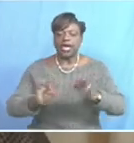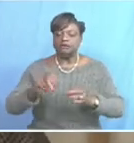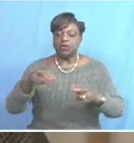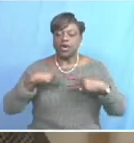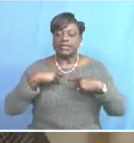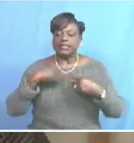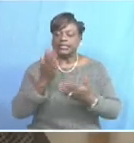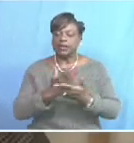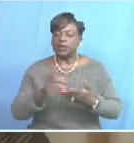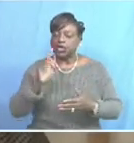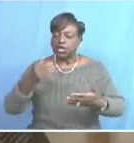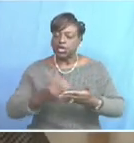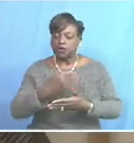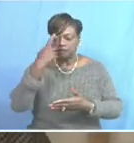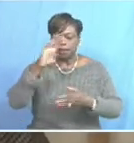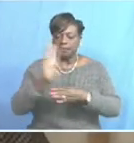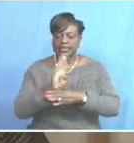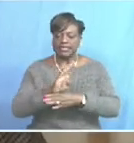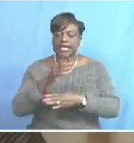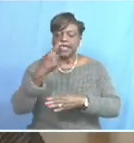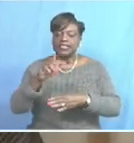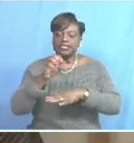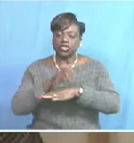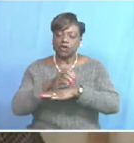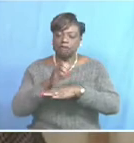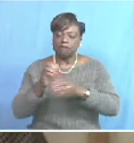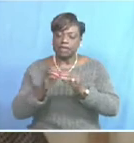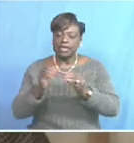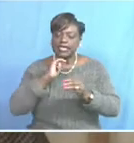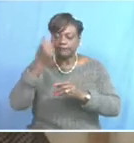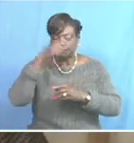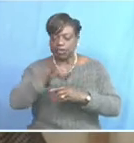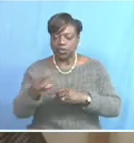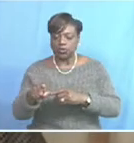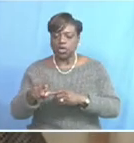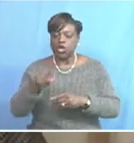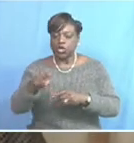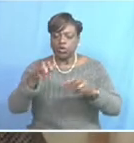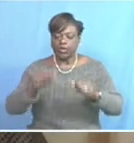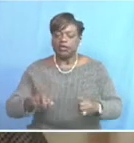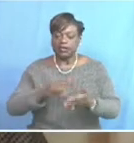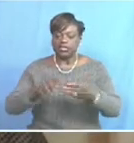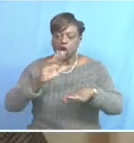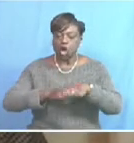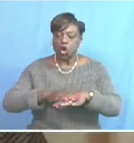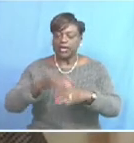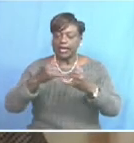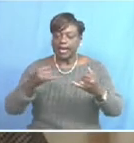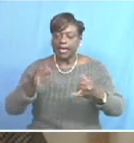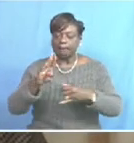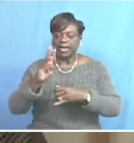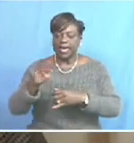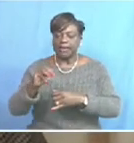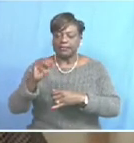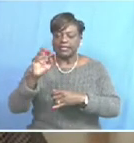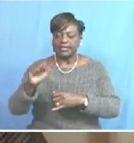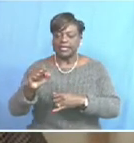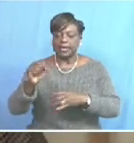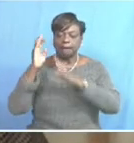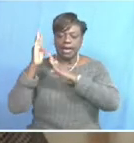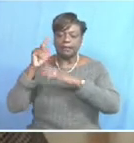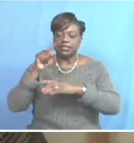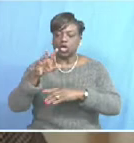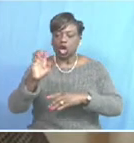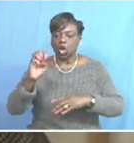business, you will find that this conference is a great resource. You can register online at bmcibahamas.com or at the